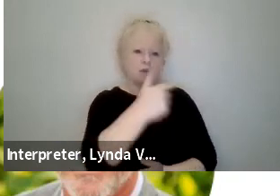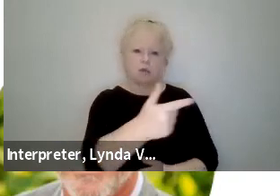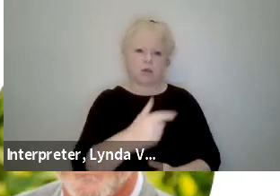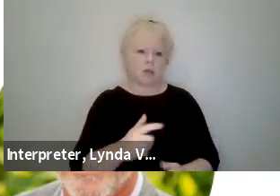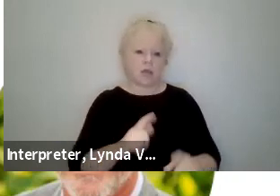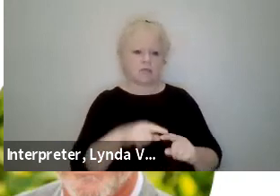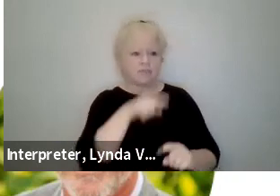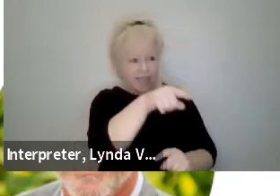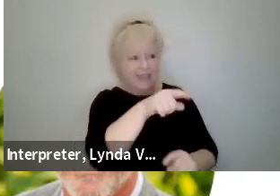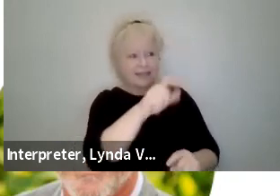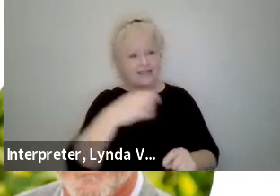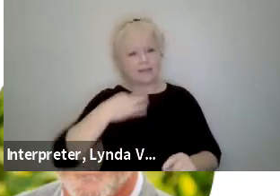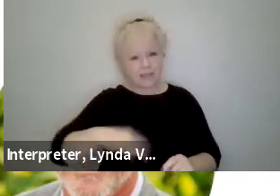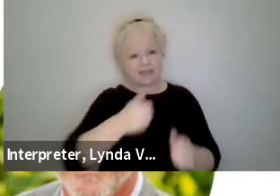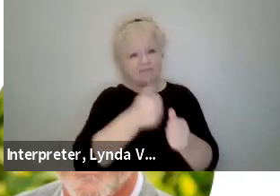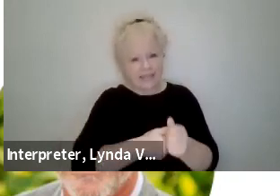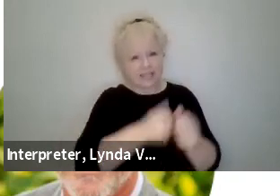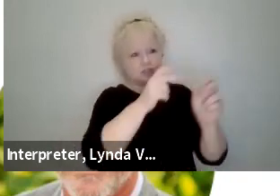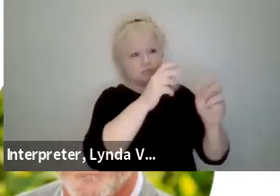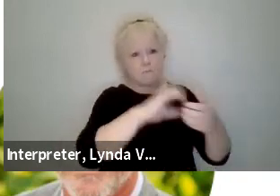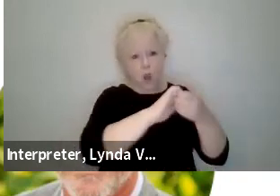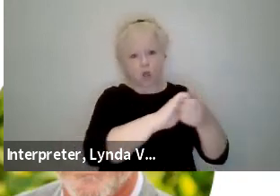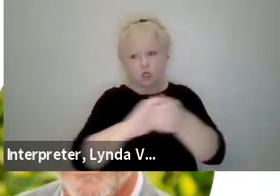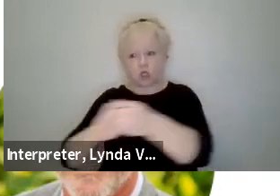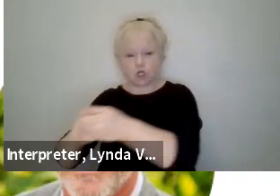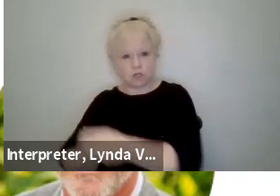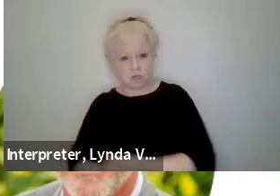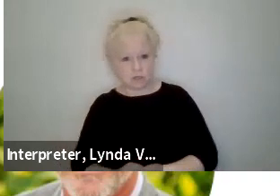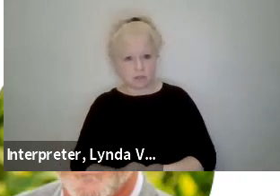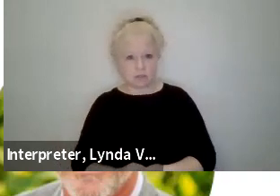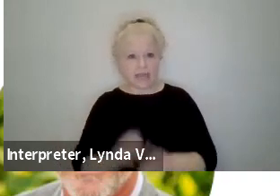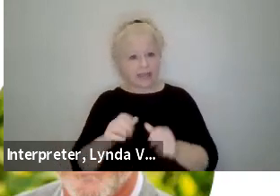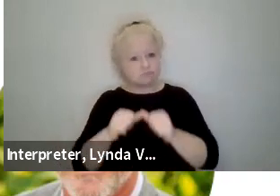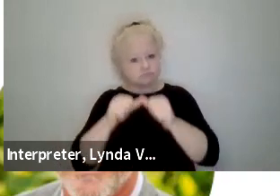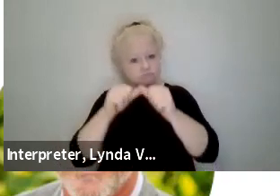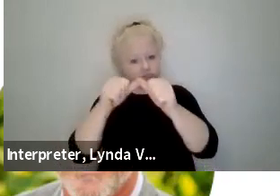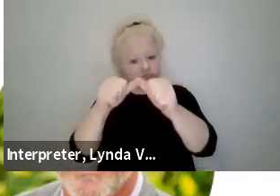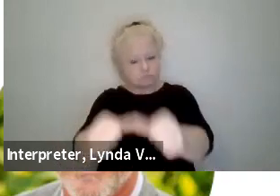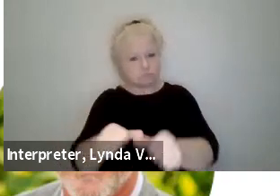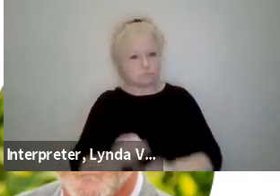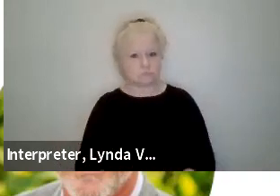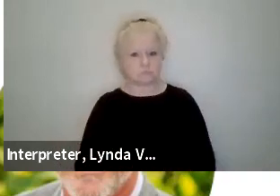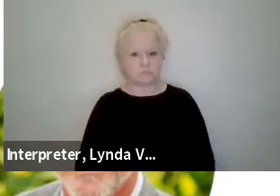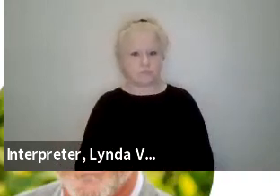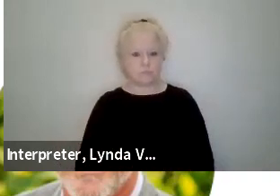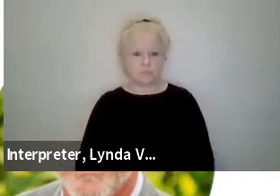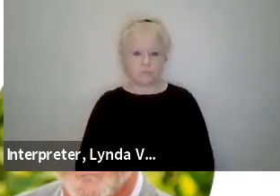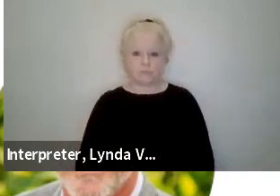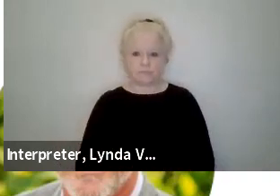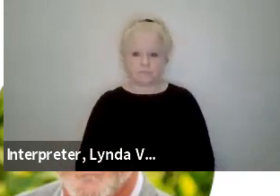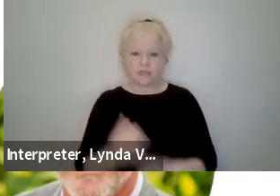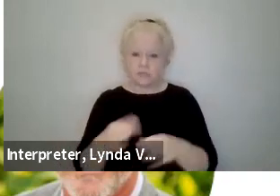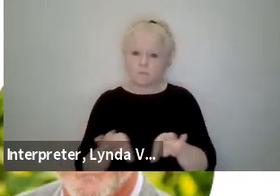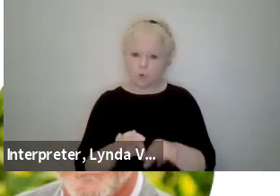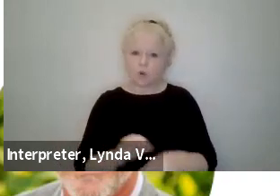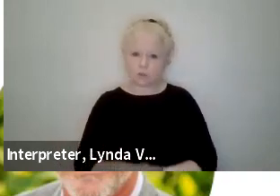to benefit each partner in a significant and really lasting way. So that's important